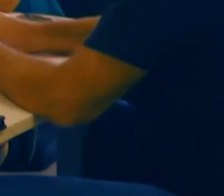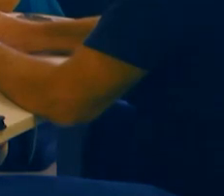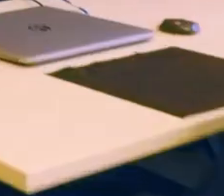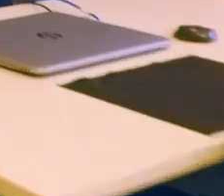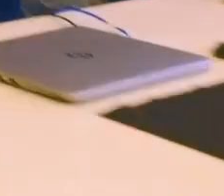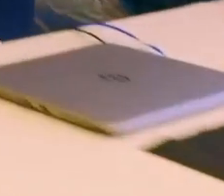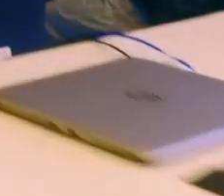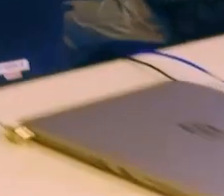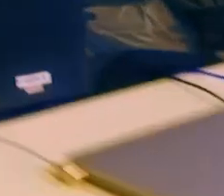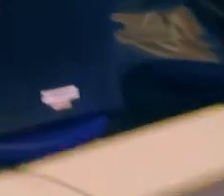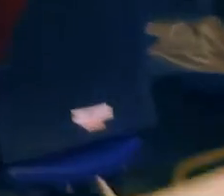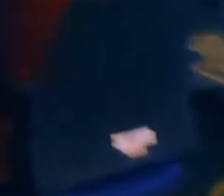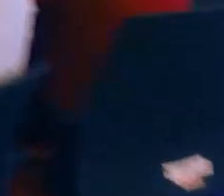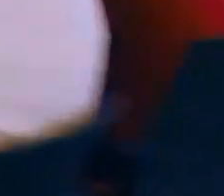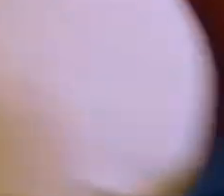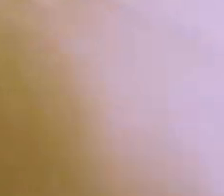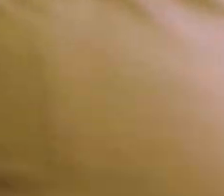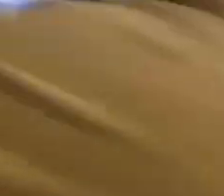personal skills and leadership,